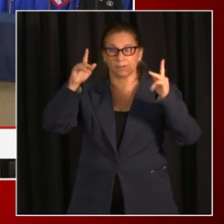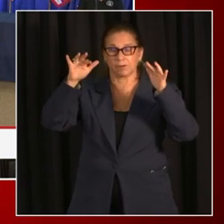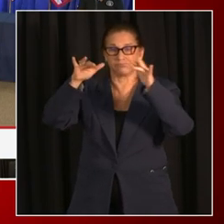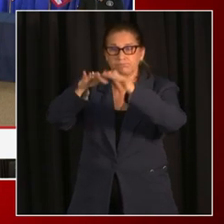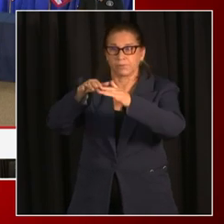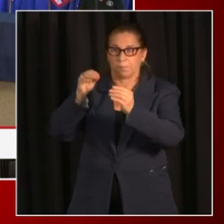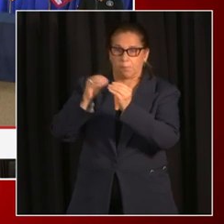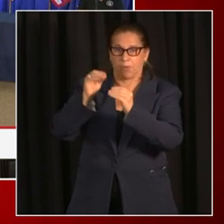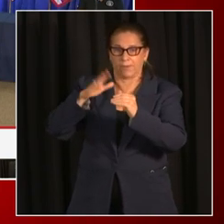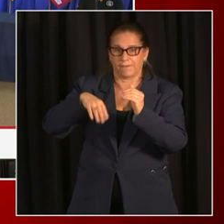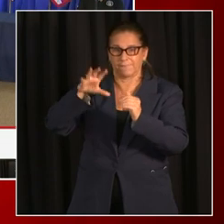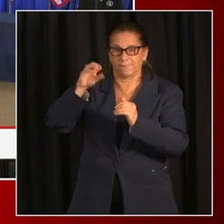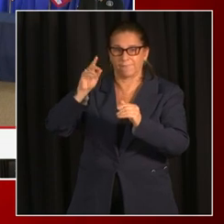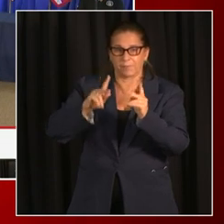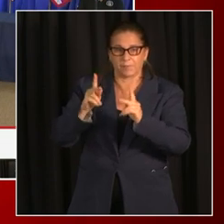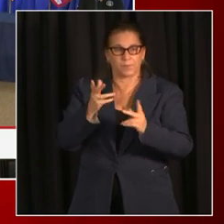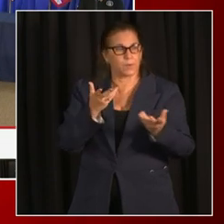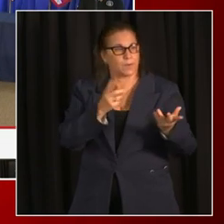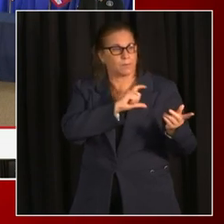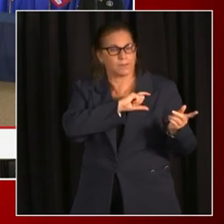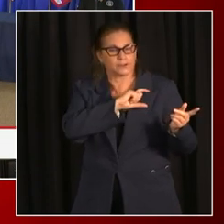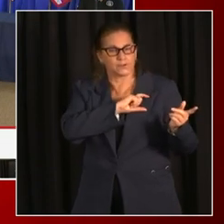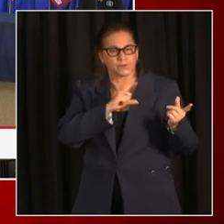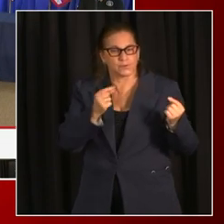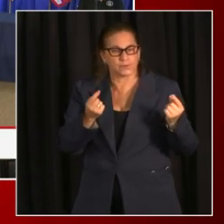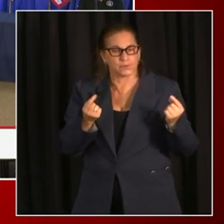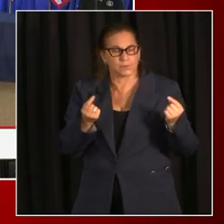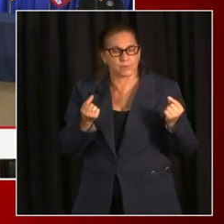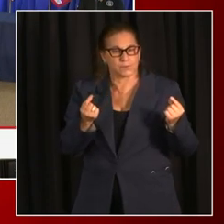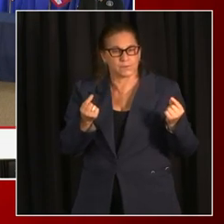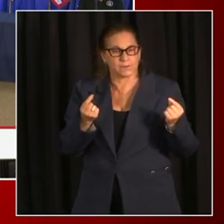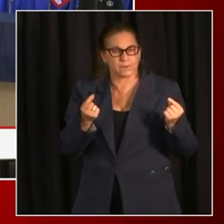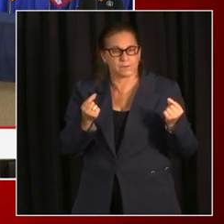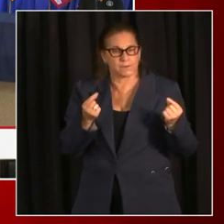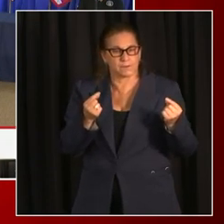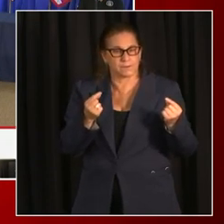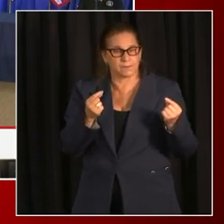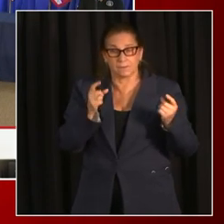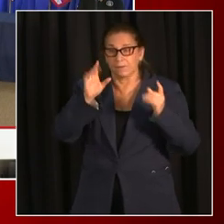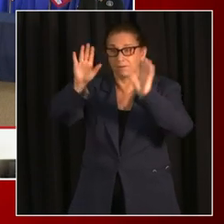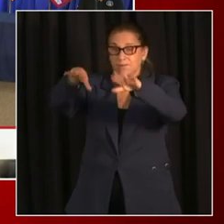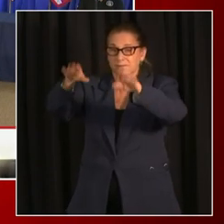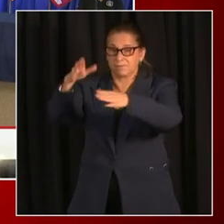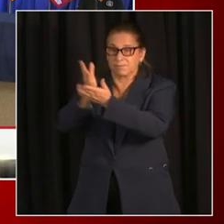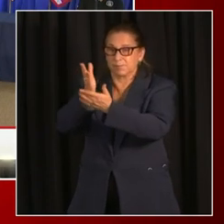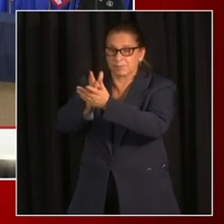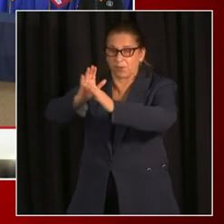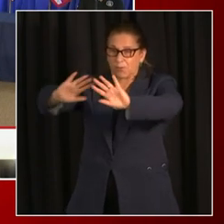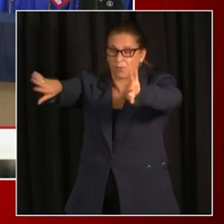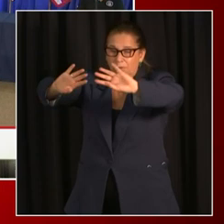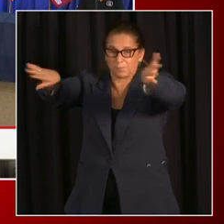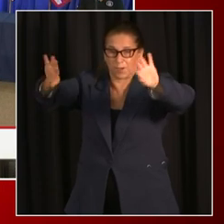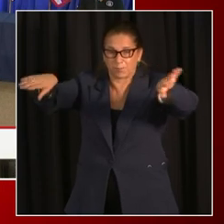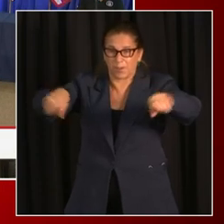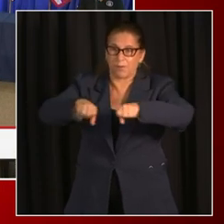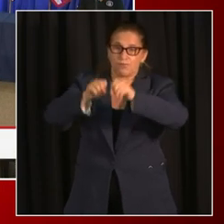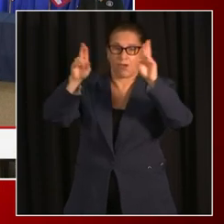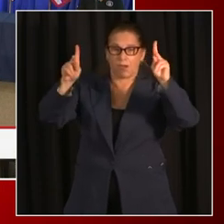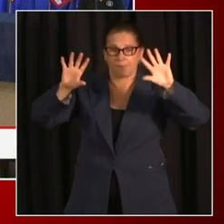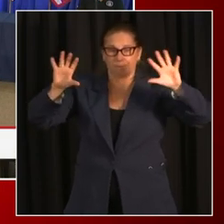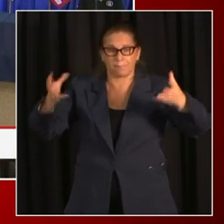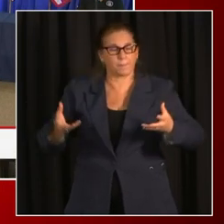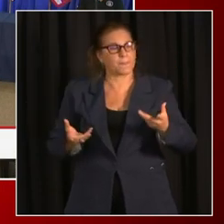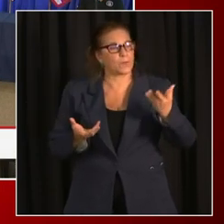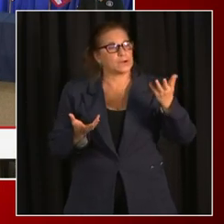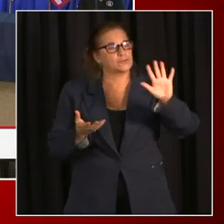gathering spots? I think you said you might break them up, or other city officials will be called to break them up. What is